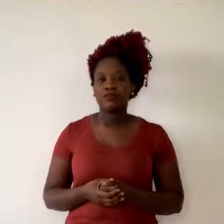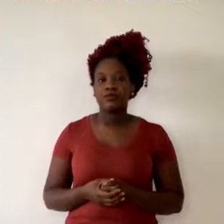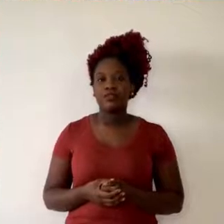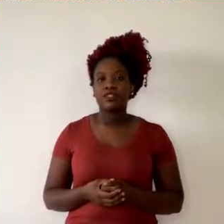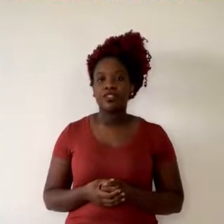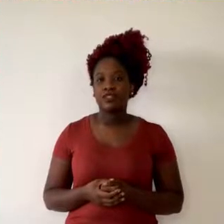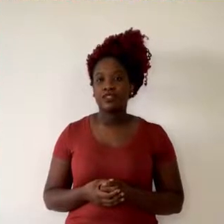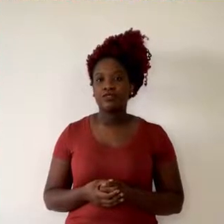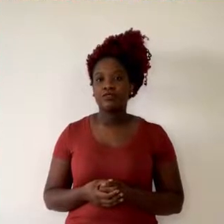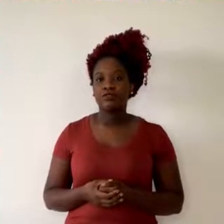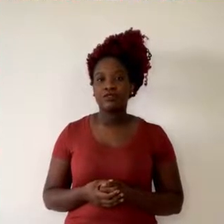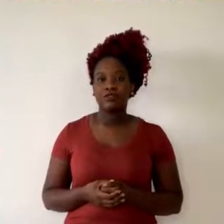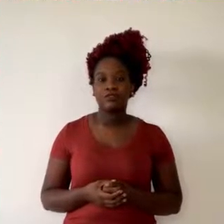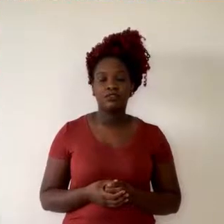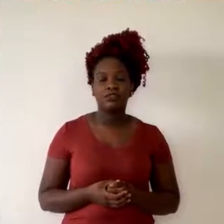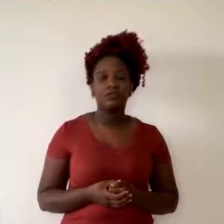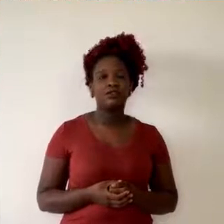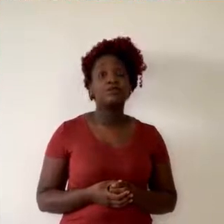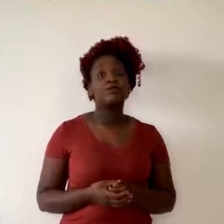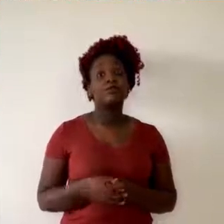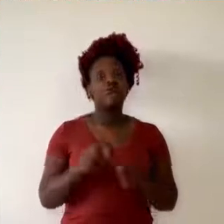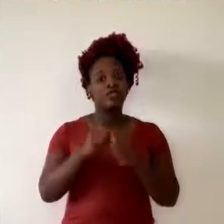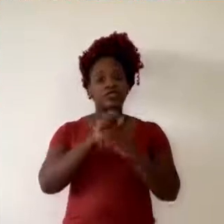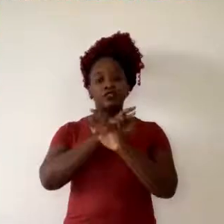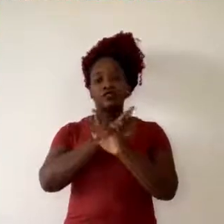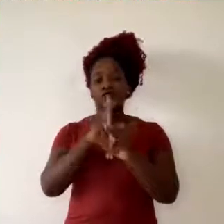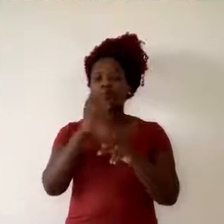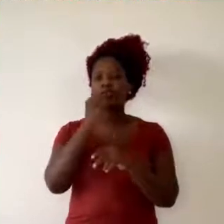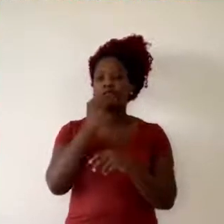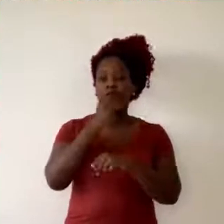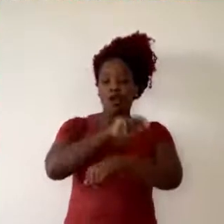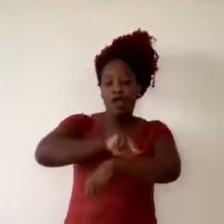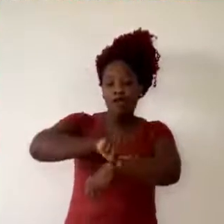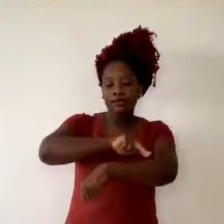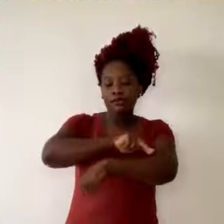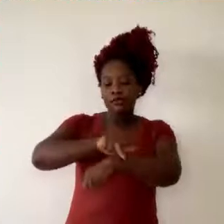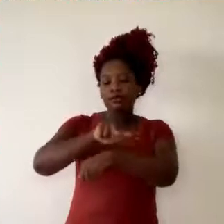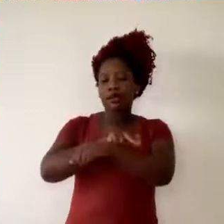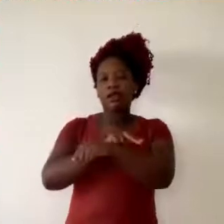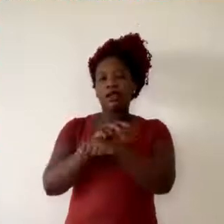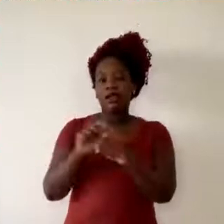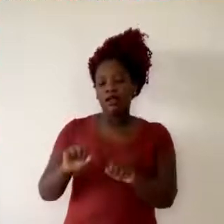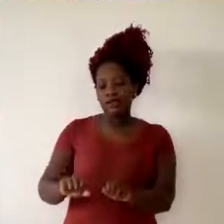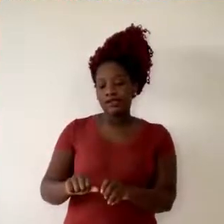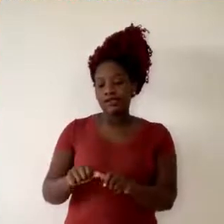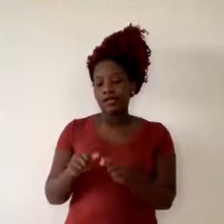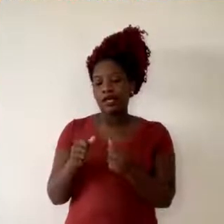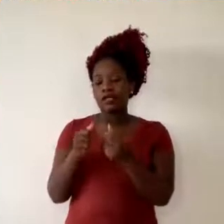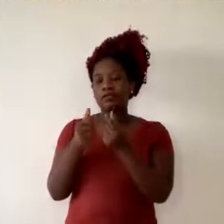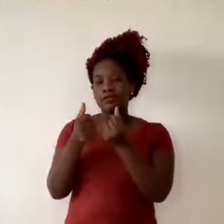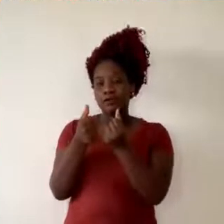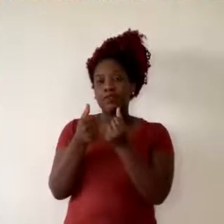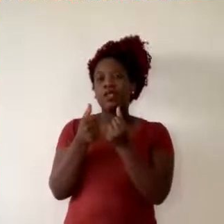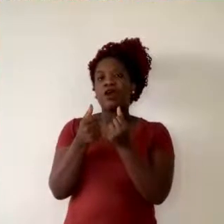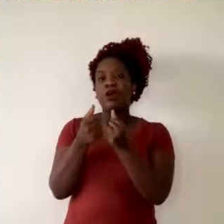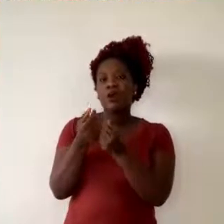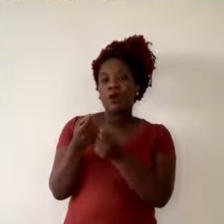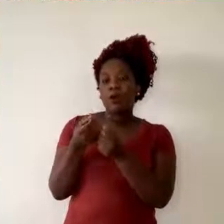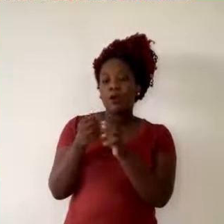urgent markers that make a difference in terms of race, class, sexual